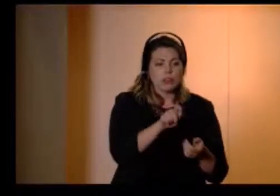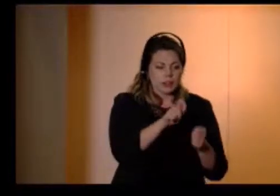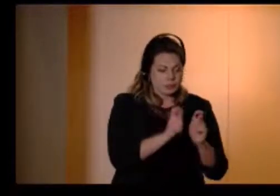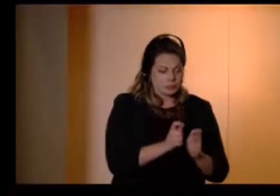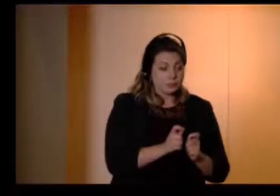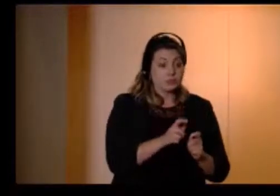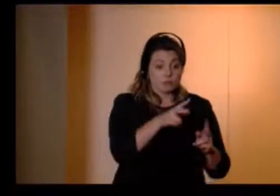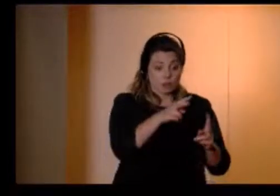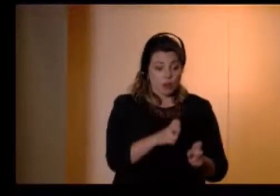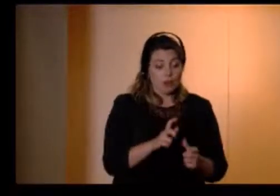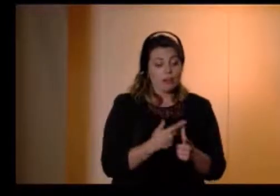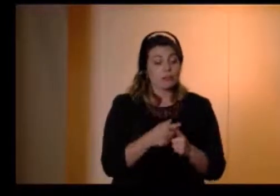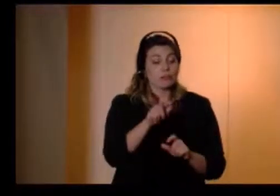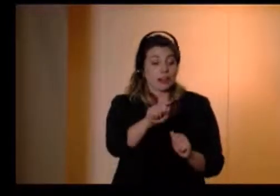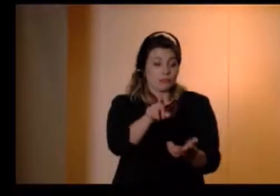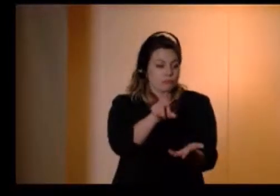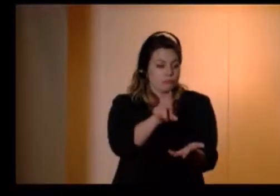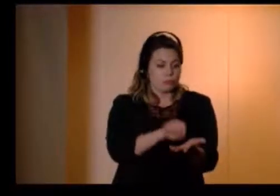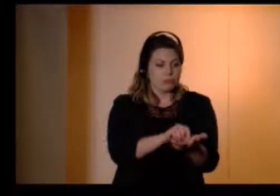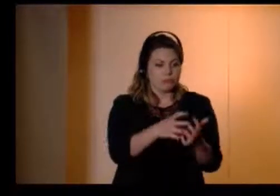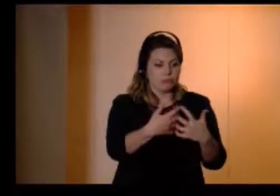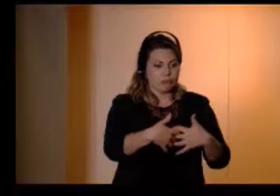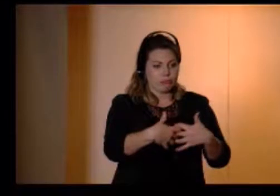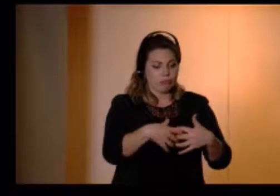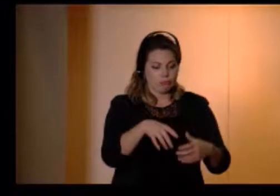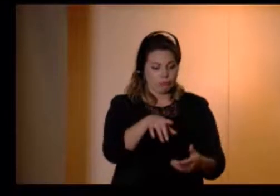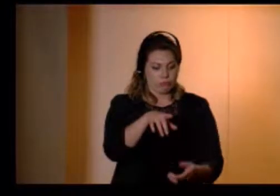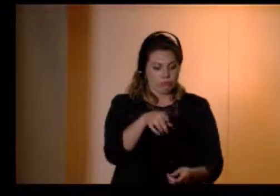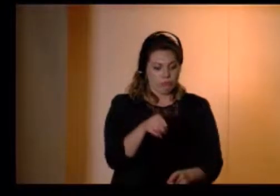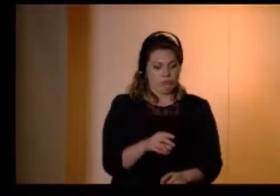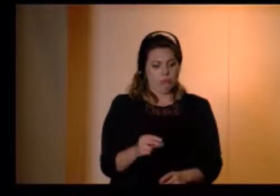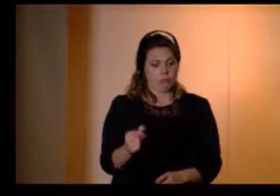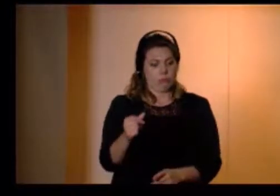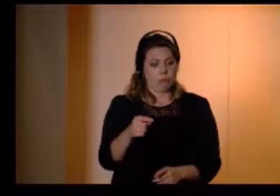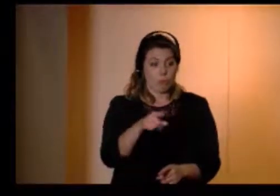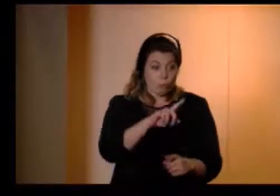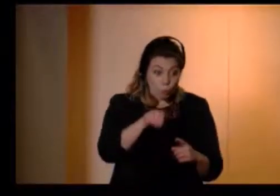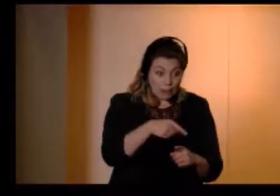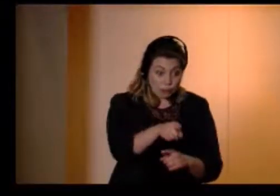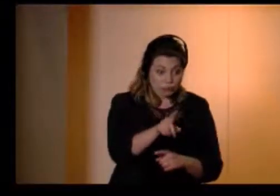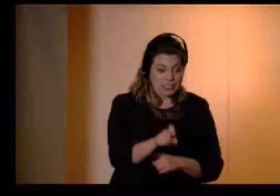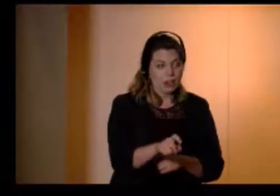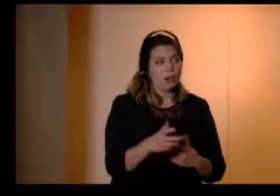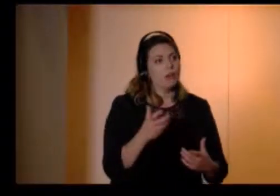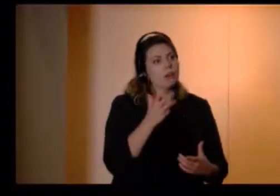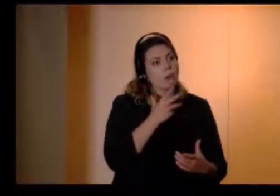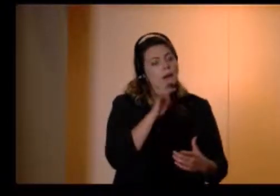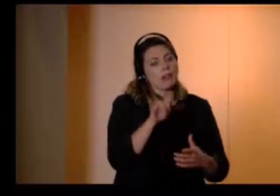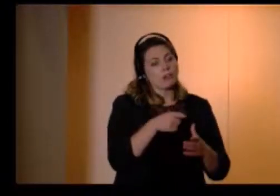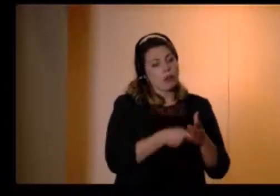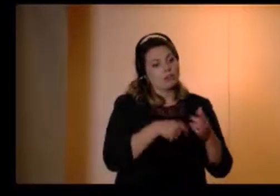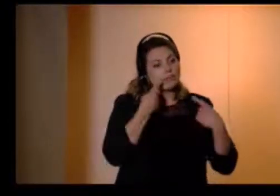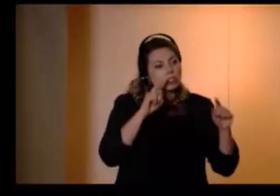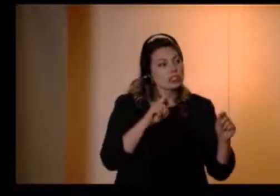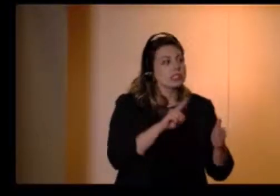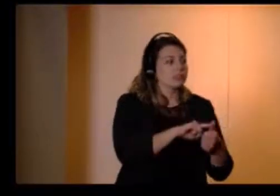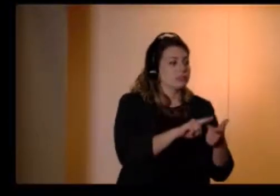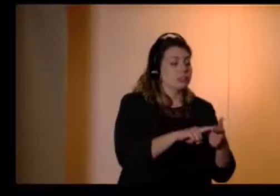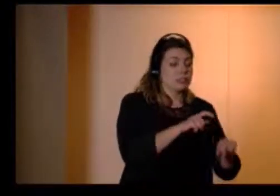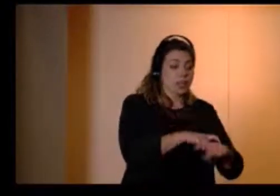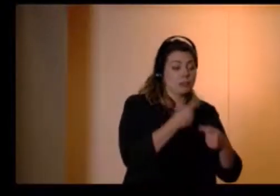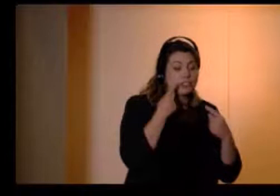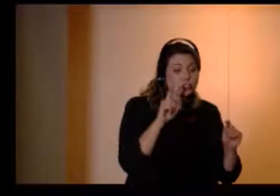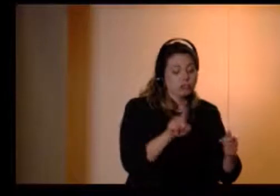download it, and then print it out on demand as you need it is extremely cost efficient, time efficient, and it